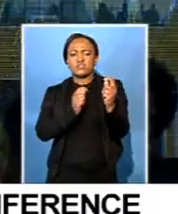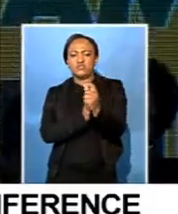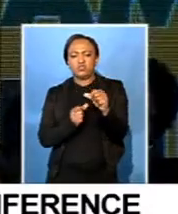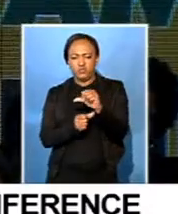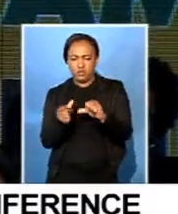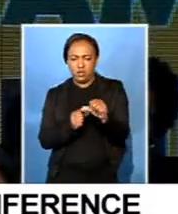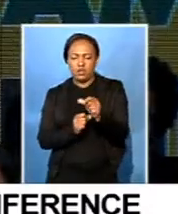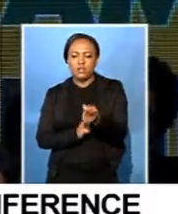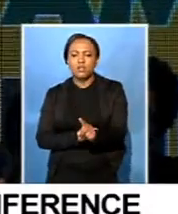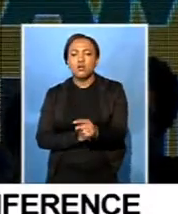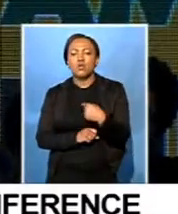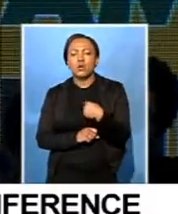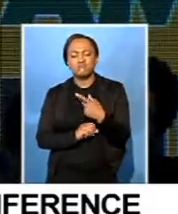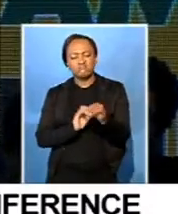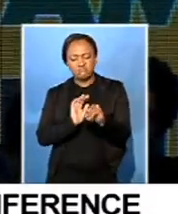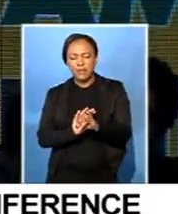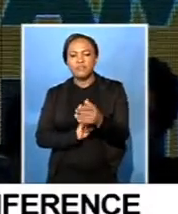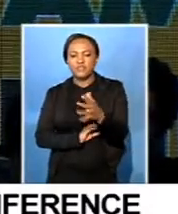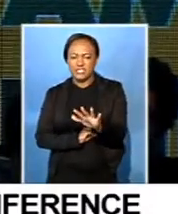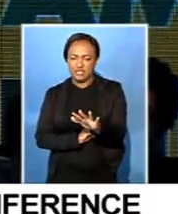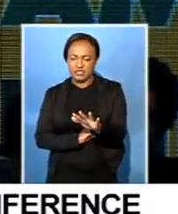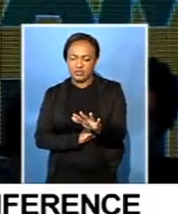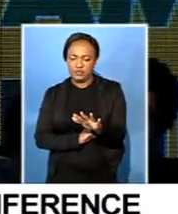have also been identified.